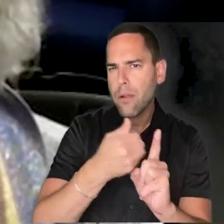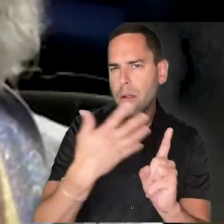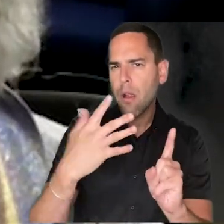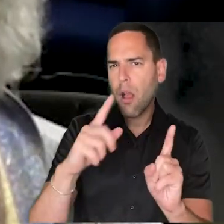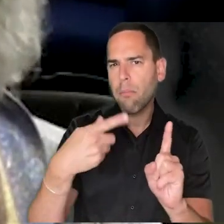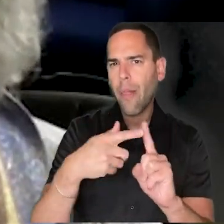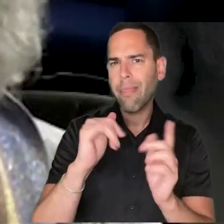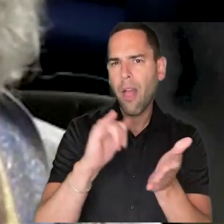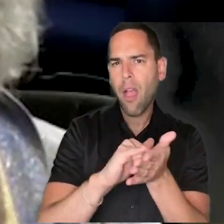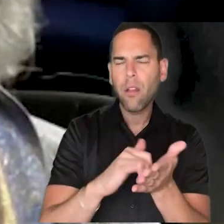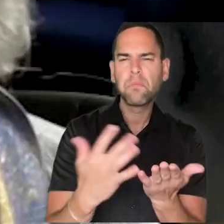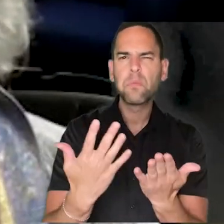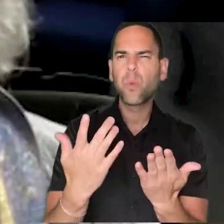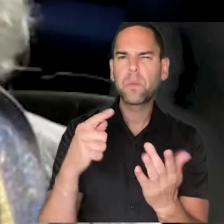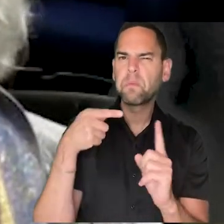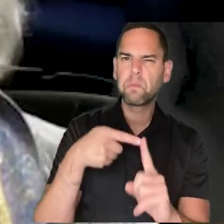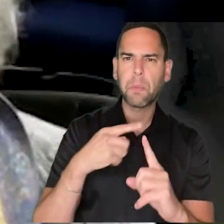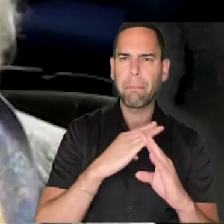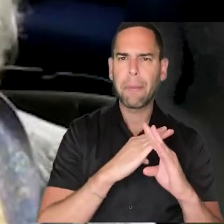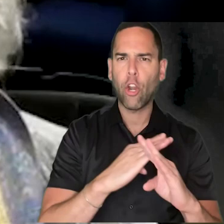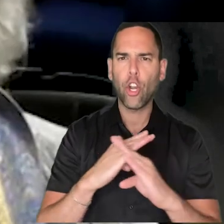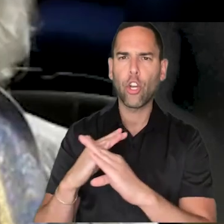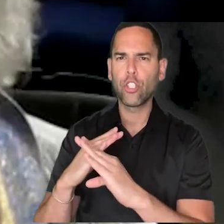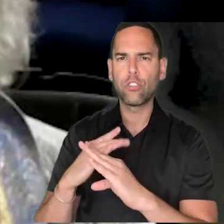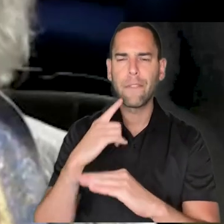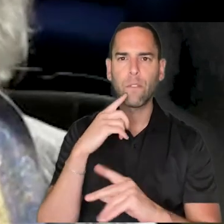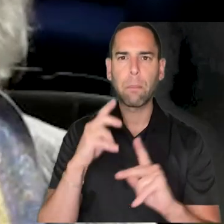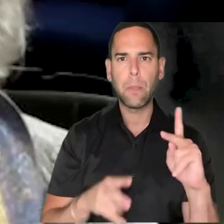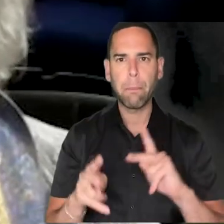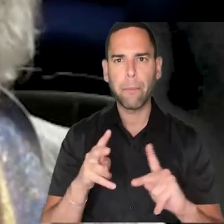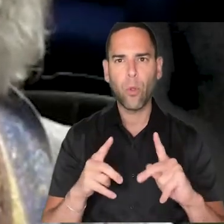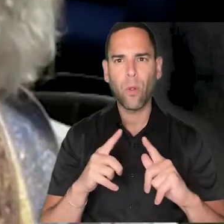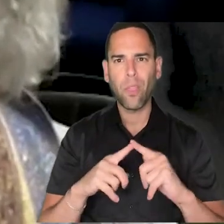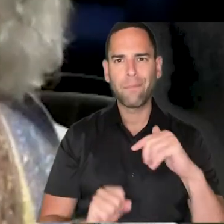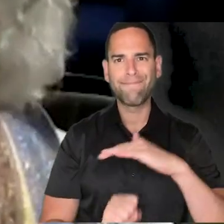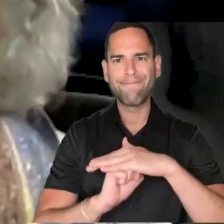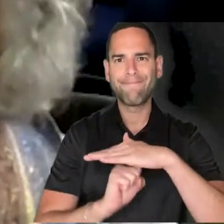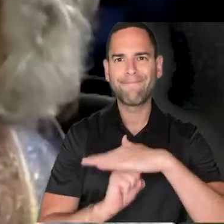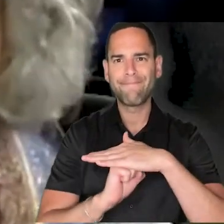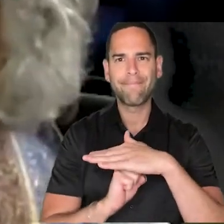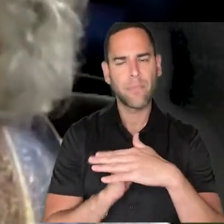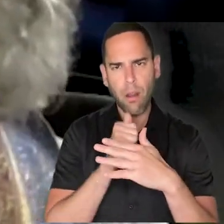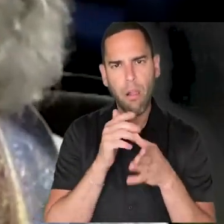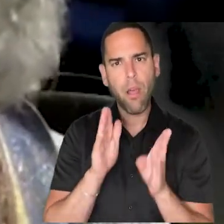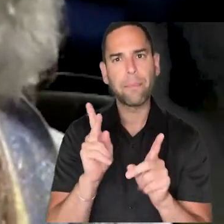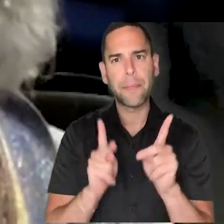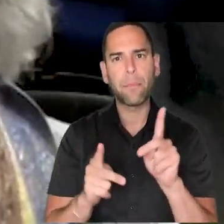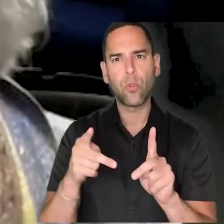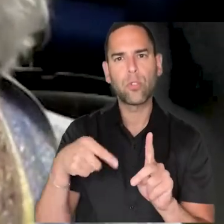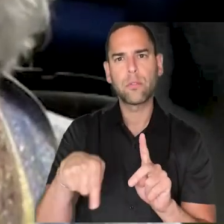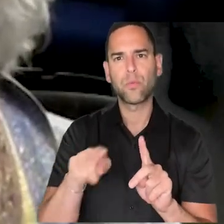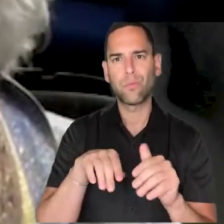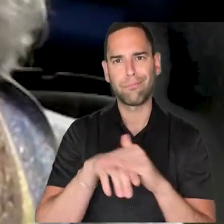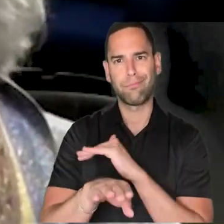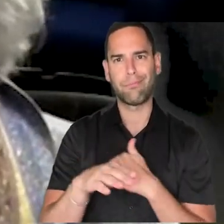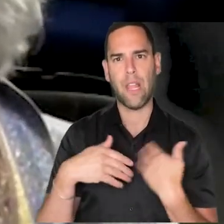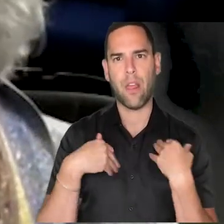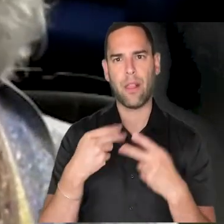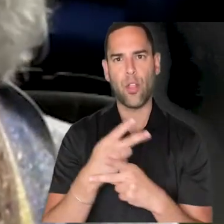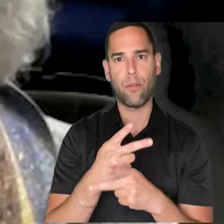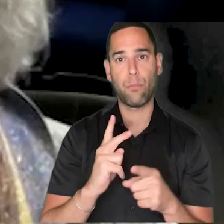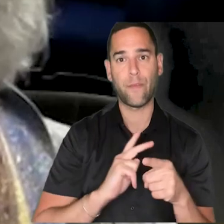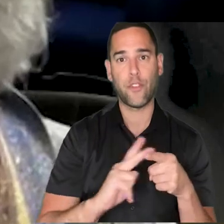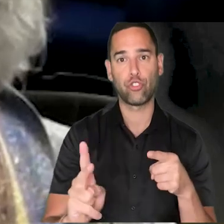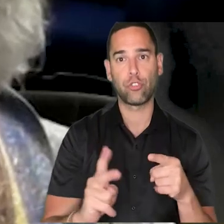bit and talk a little bit about what you perceive as the barriers that are currently preventing people with disabilities